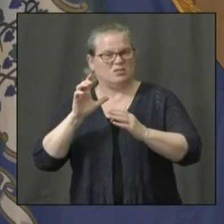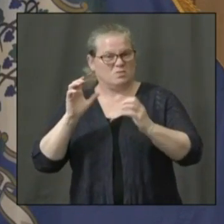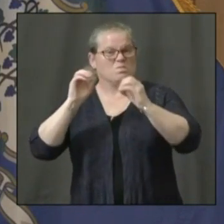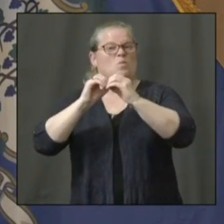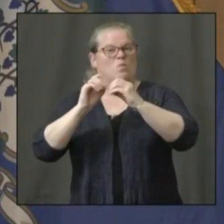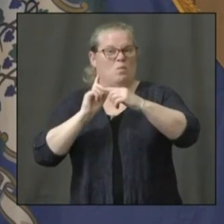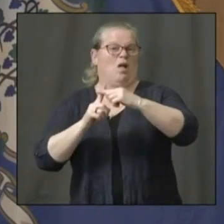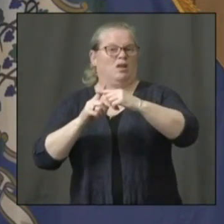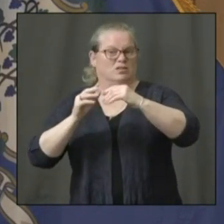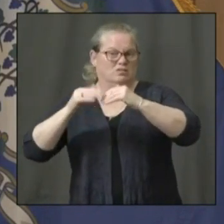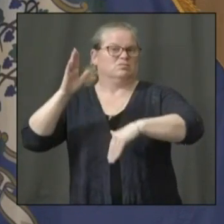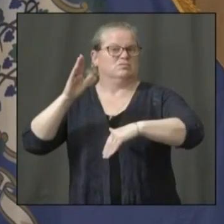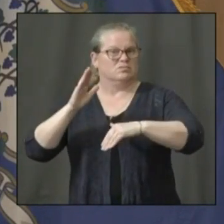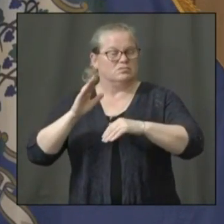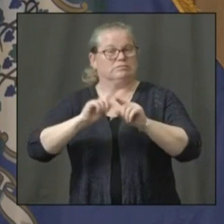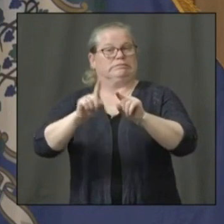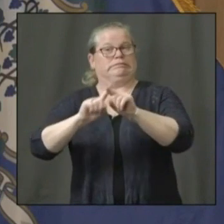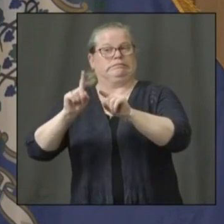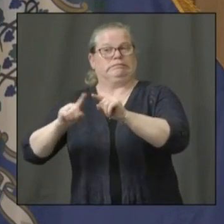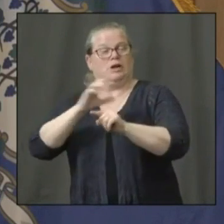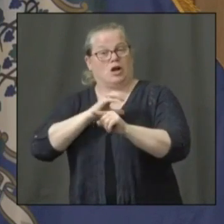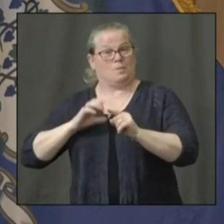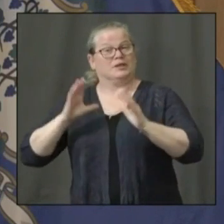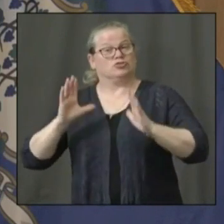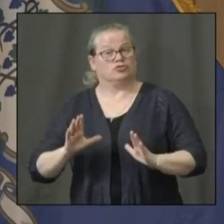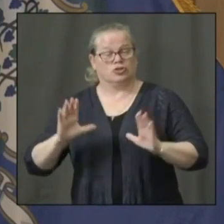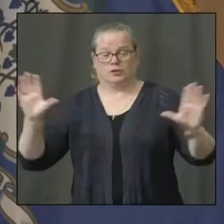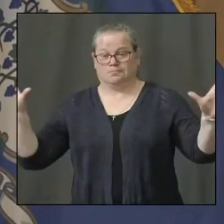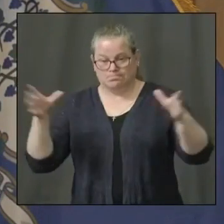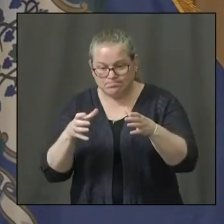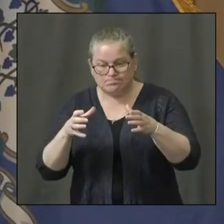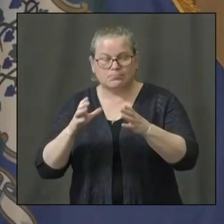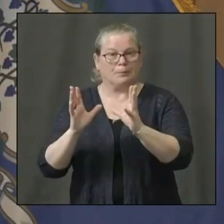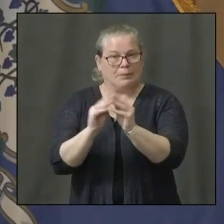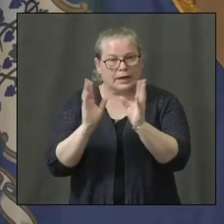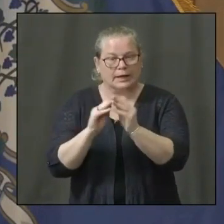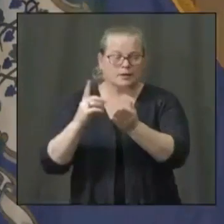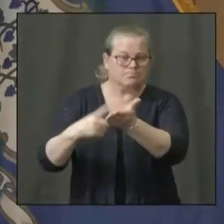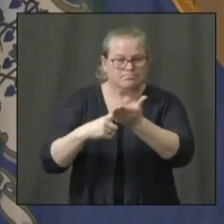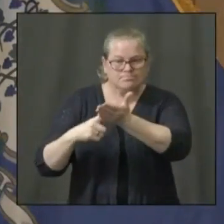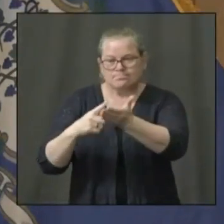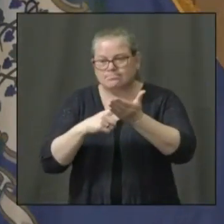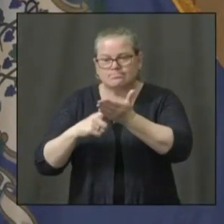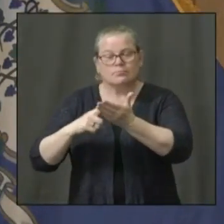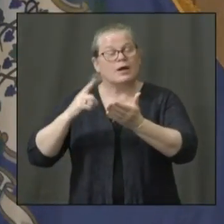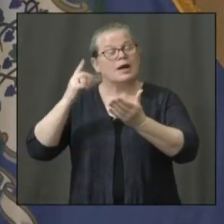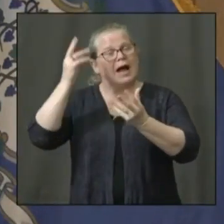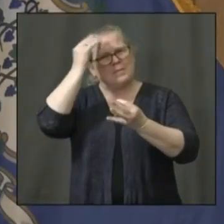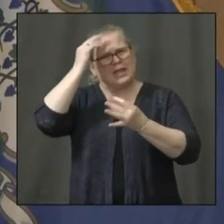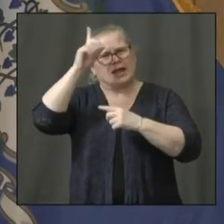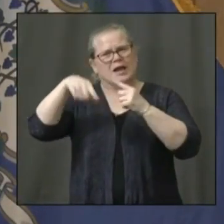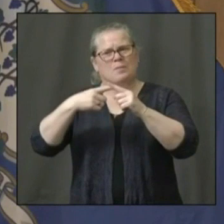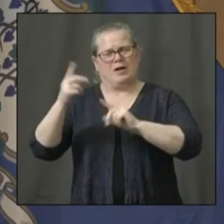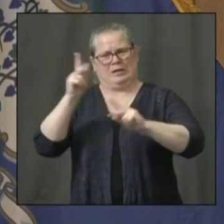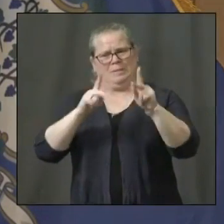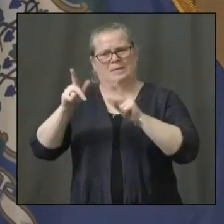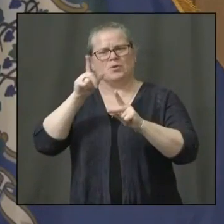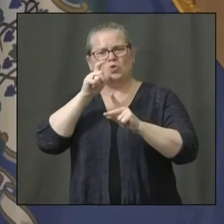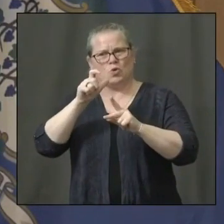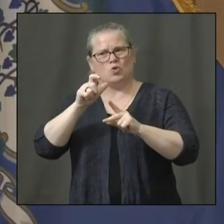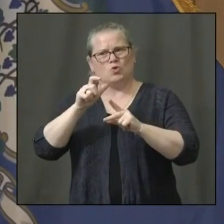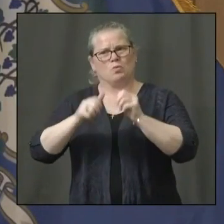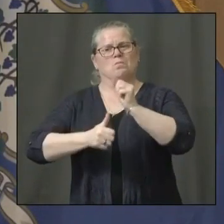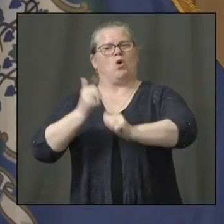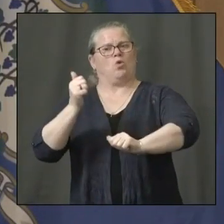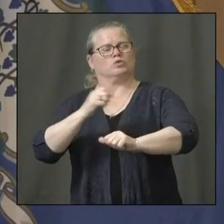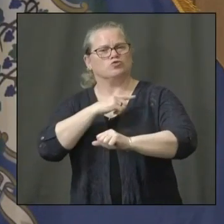online, I think about the number of frontline responders and those that are at risk. And I think about the